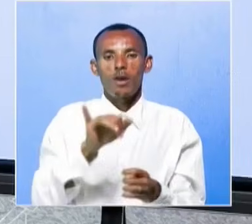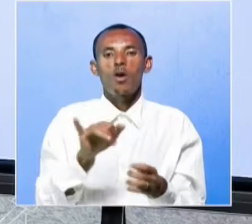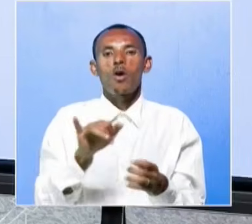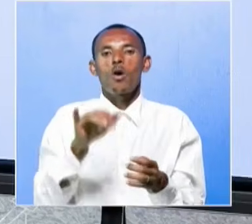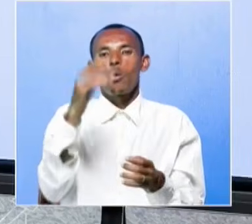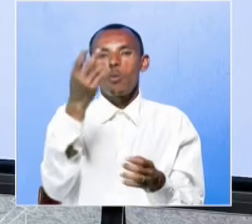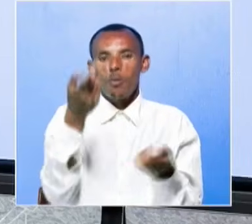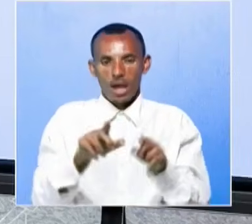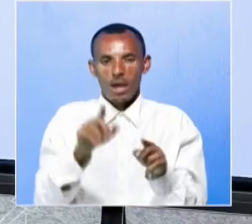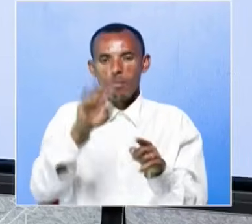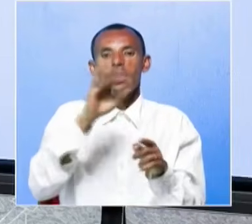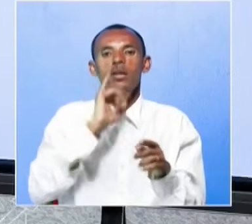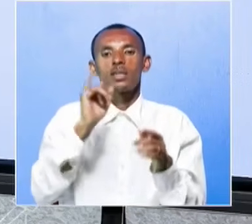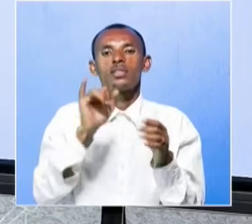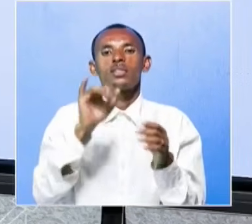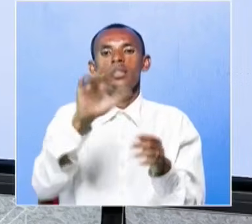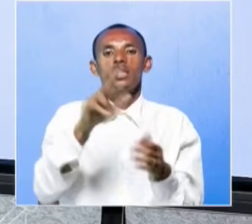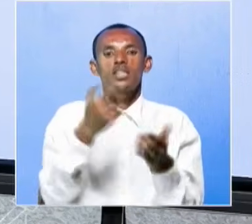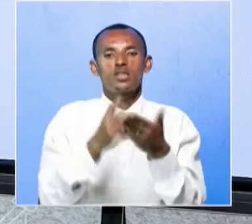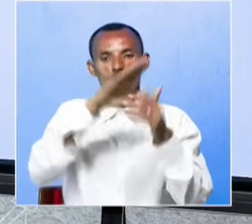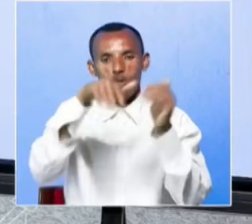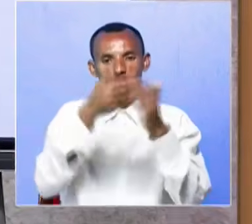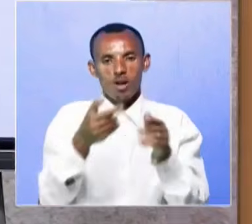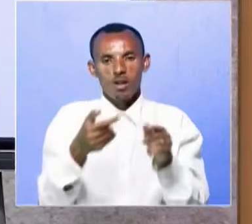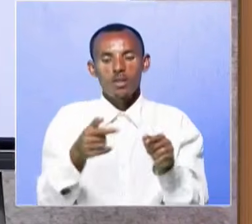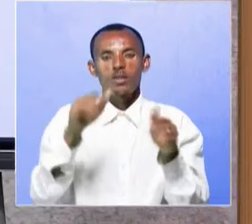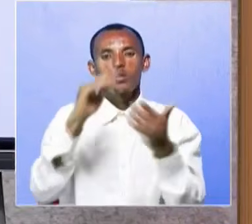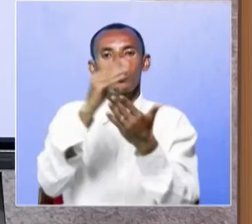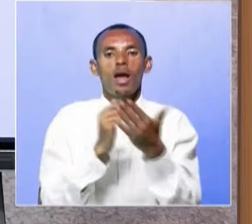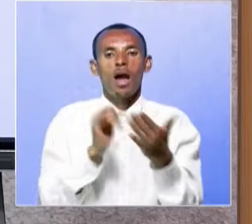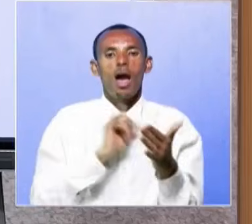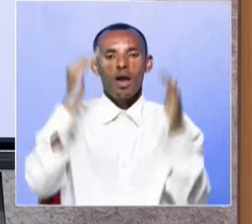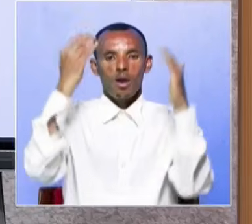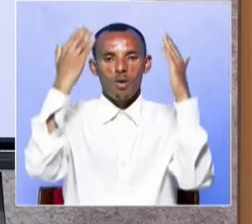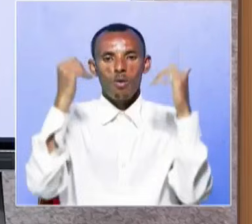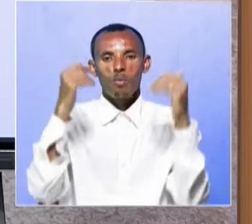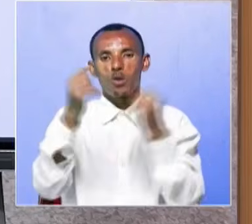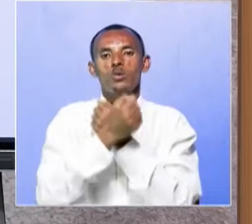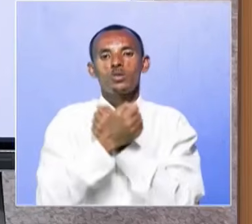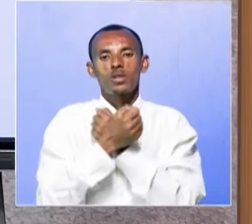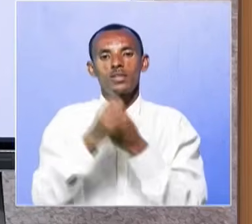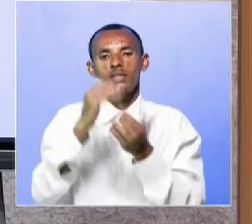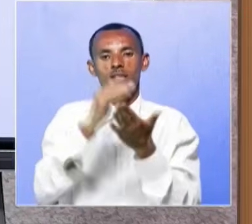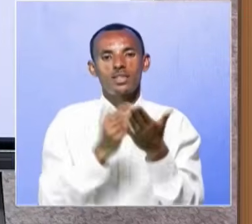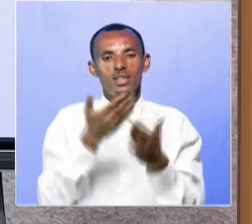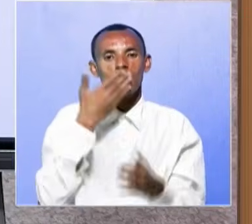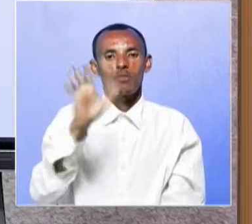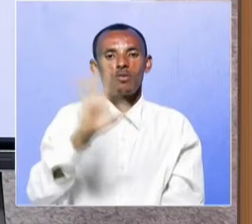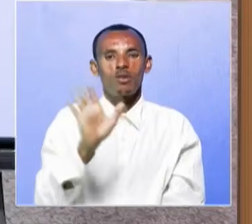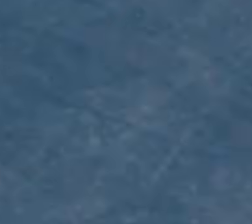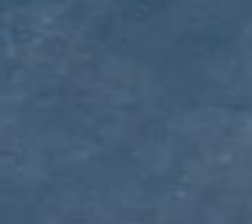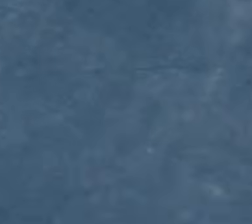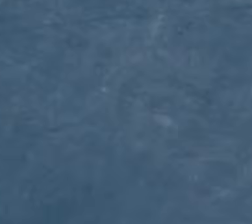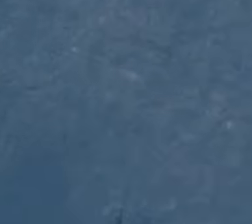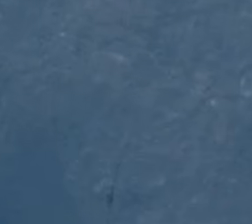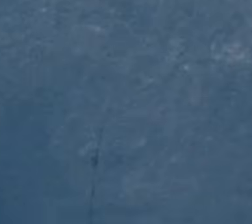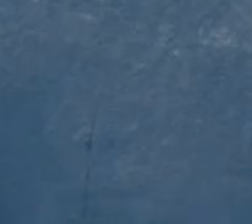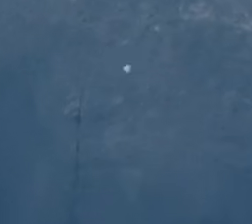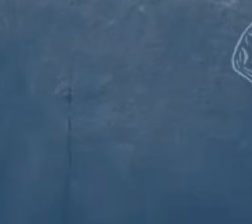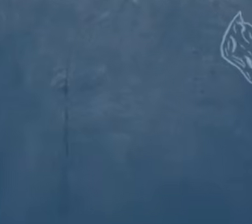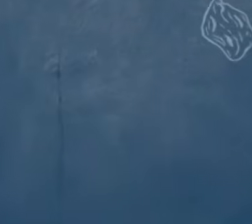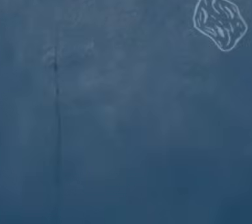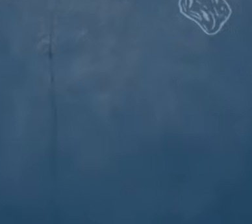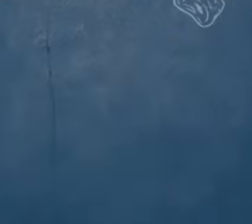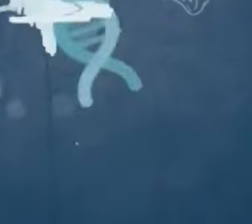3. So this is all for today. I hope you enjoyed the lesson. Thank you for listening.